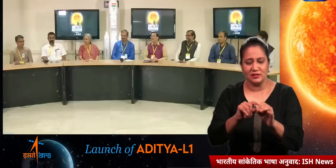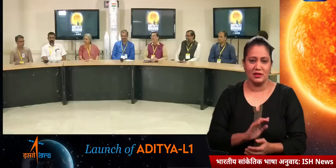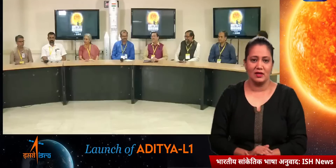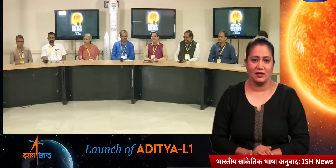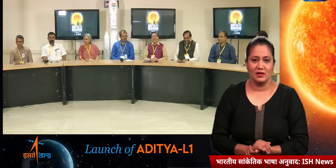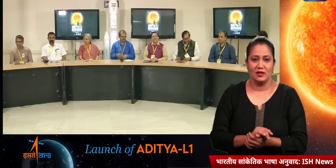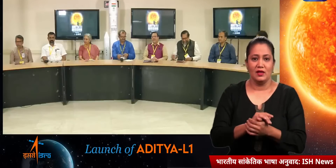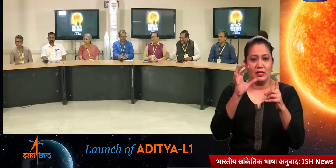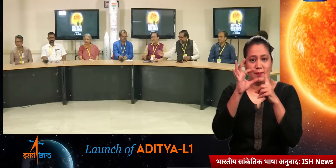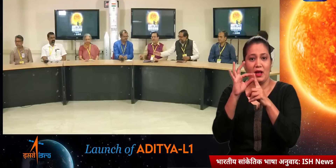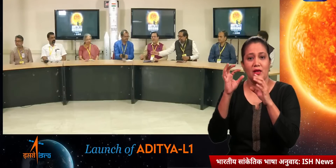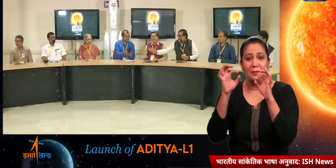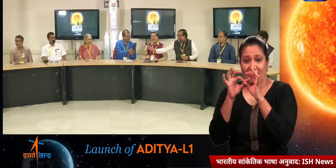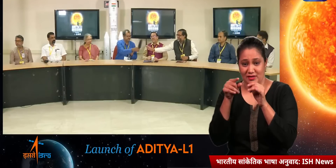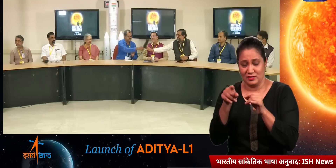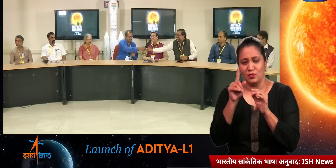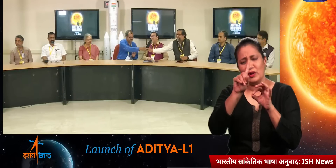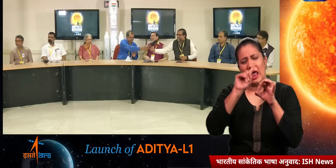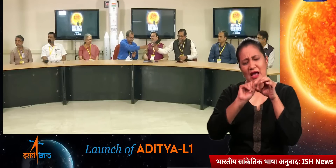Dipankar Banerjee.